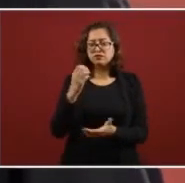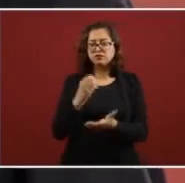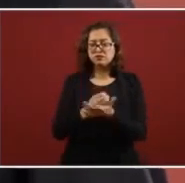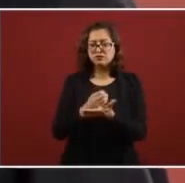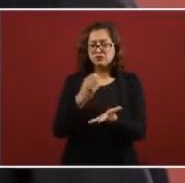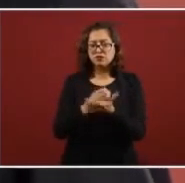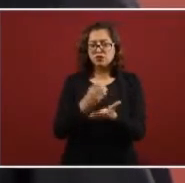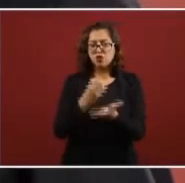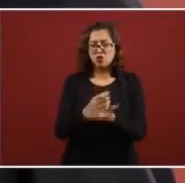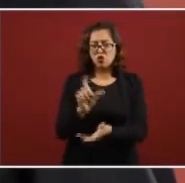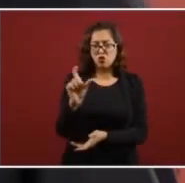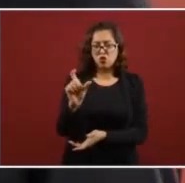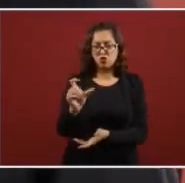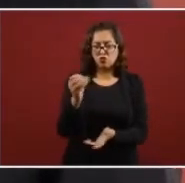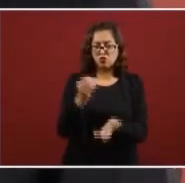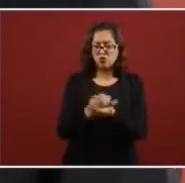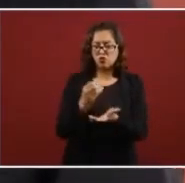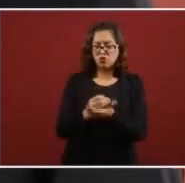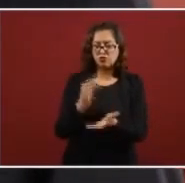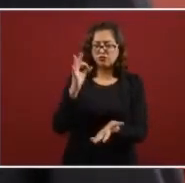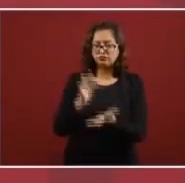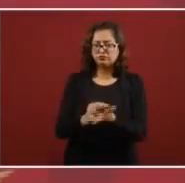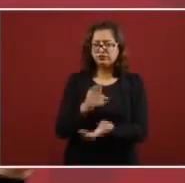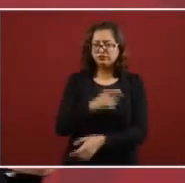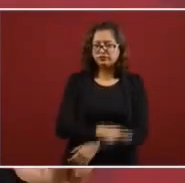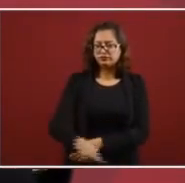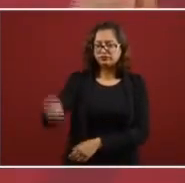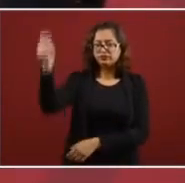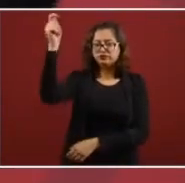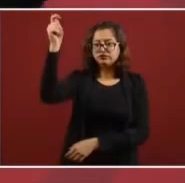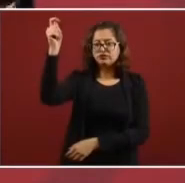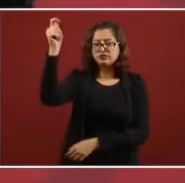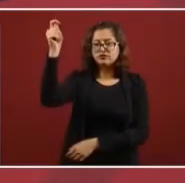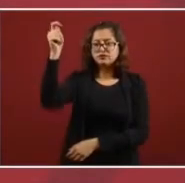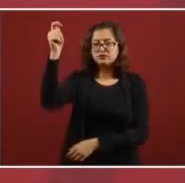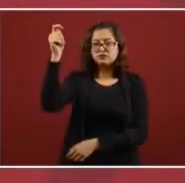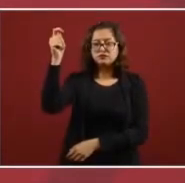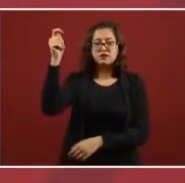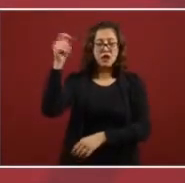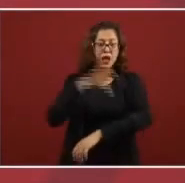coin called Azteca, and